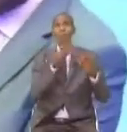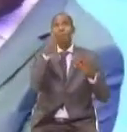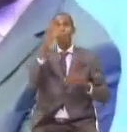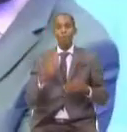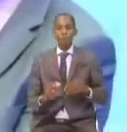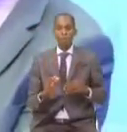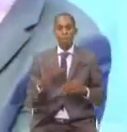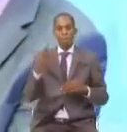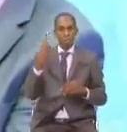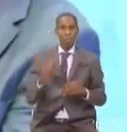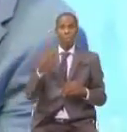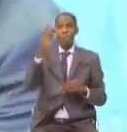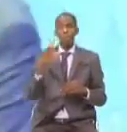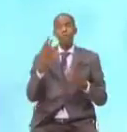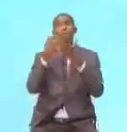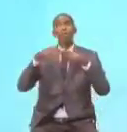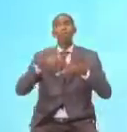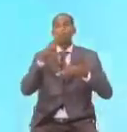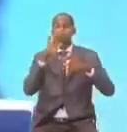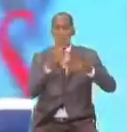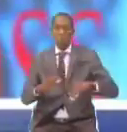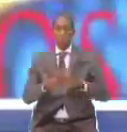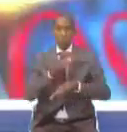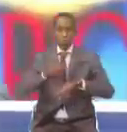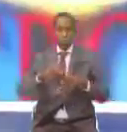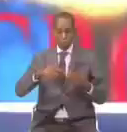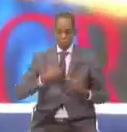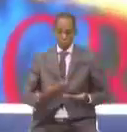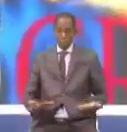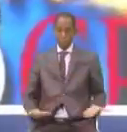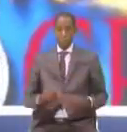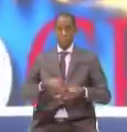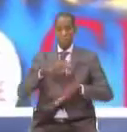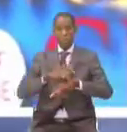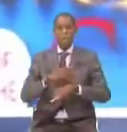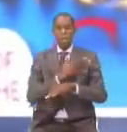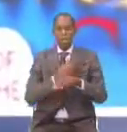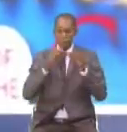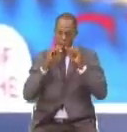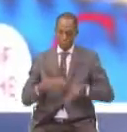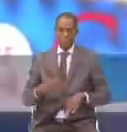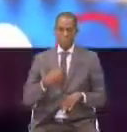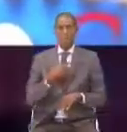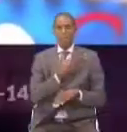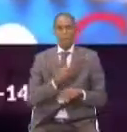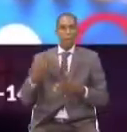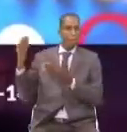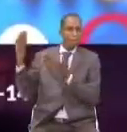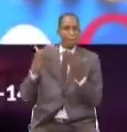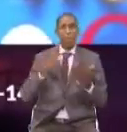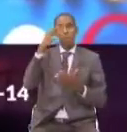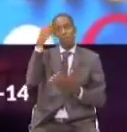Be merciful unto me here on earth and bless me and cause your face to